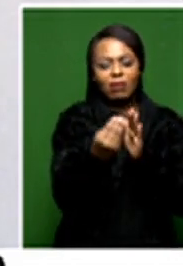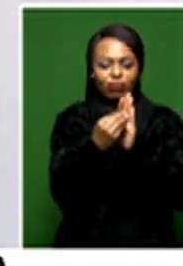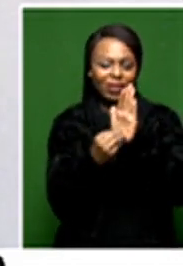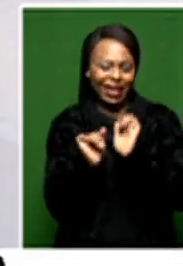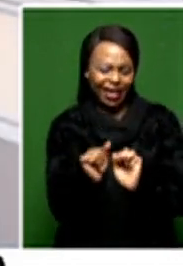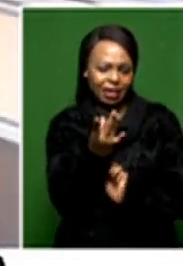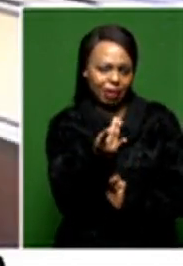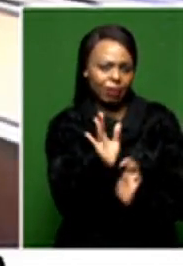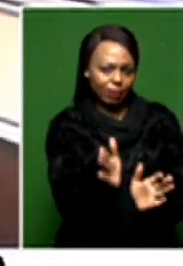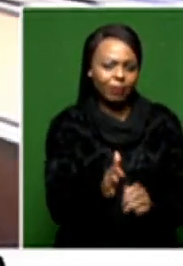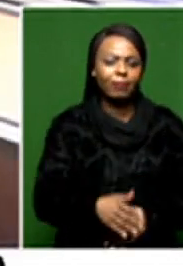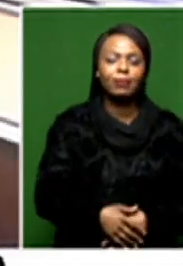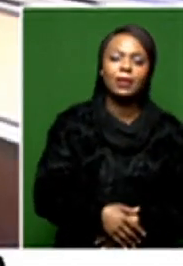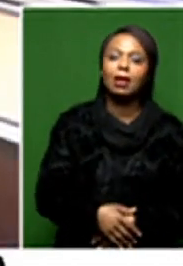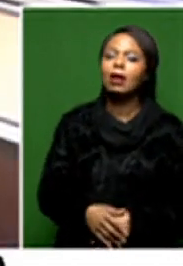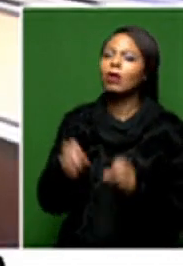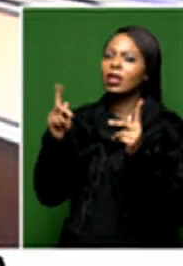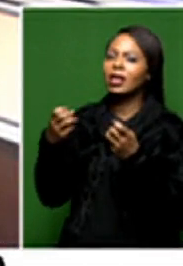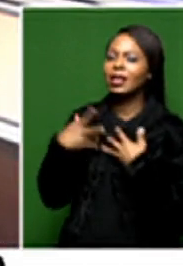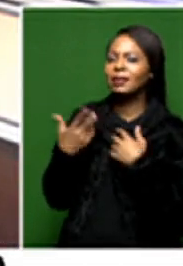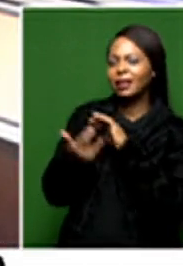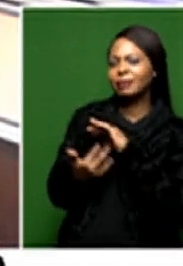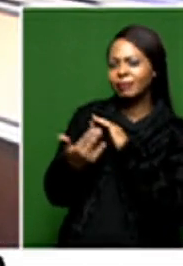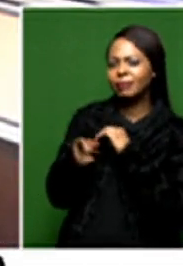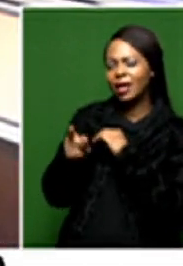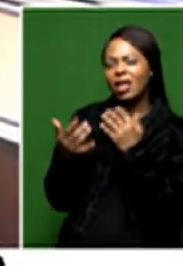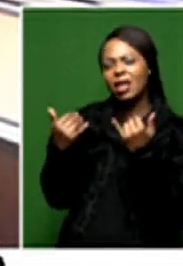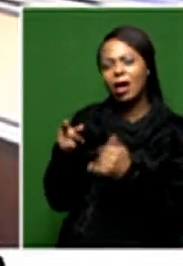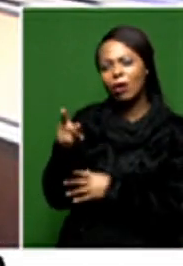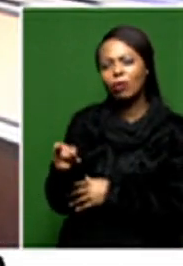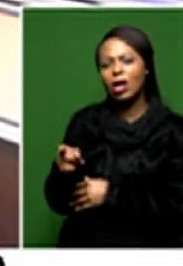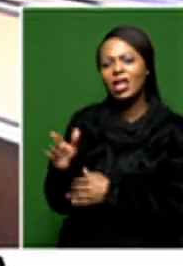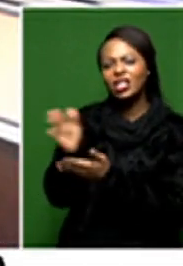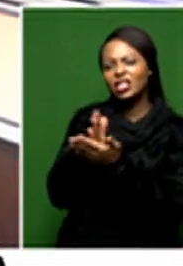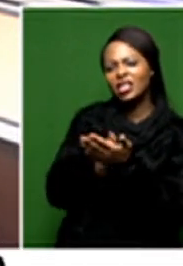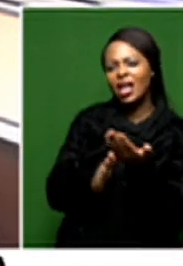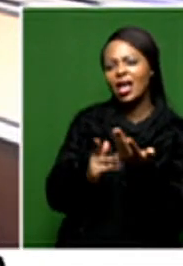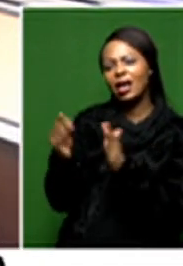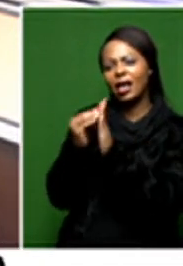just take us through the inspiration behind some of the delicious meatless recipes that you share in this book.